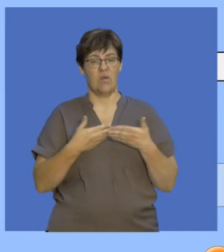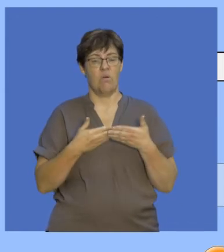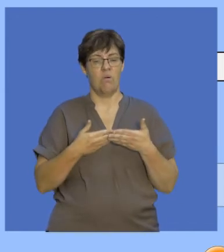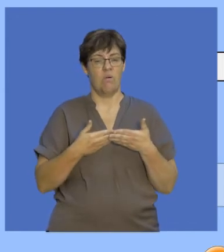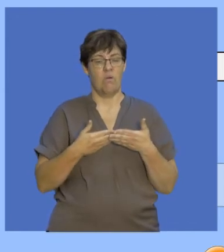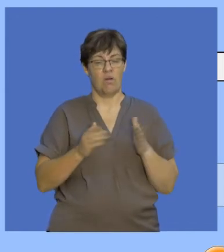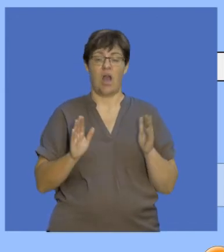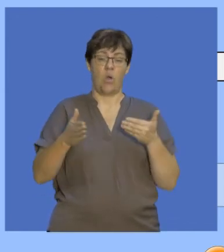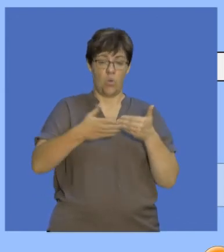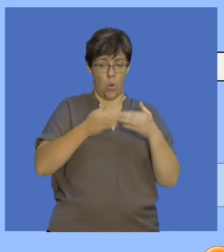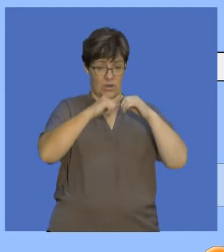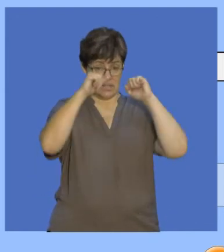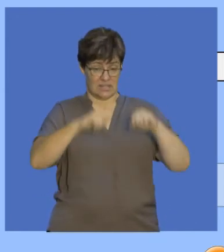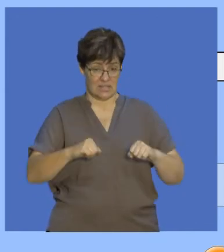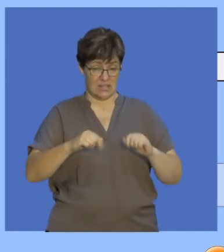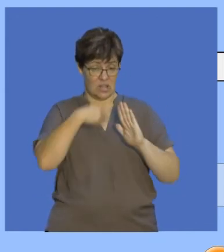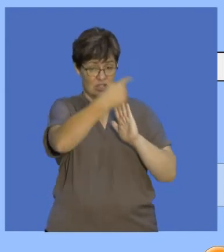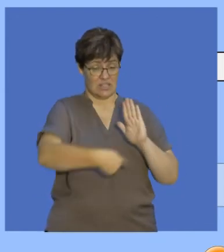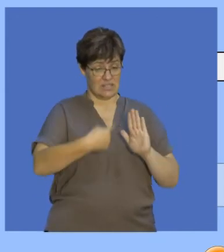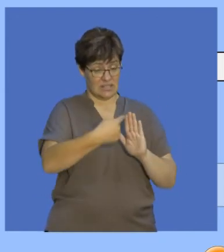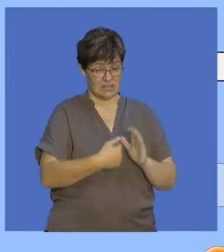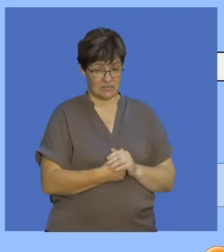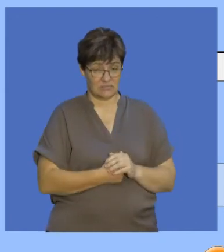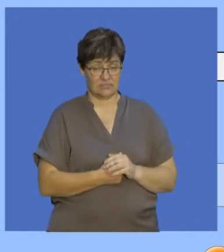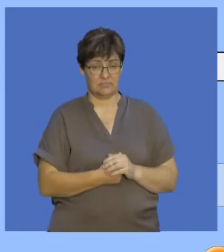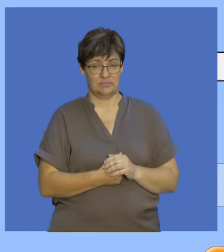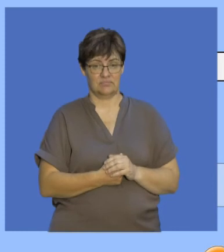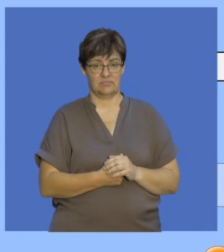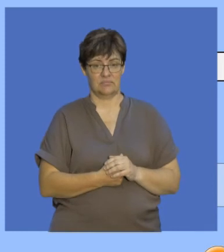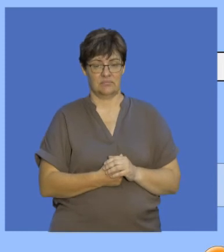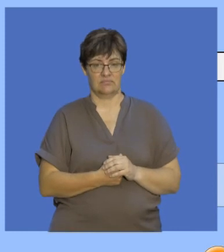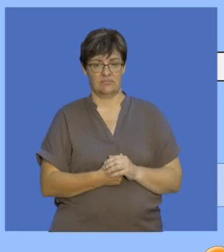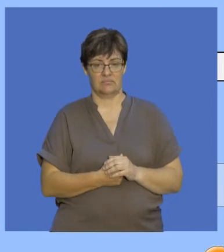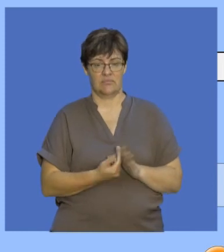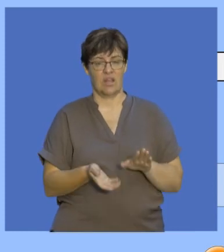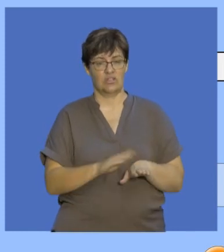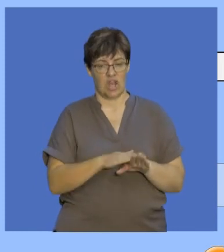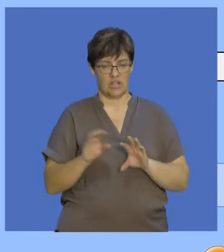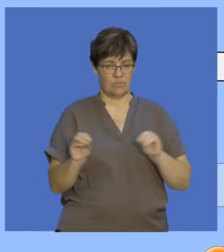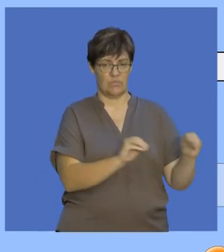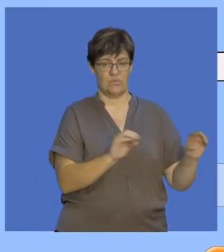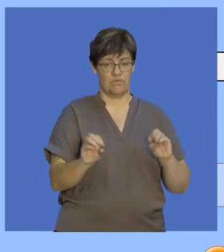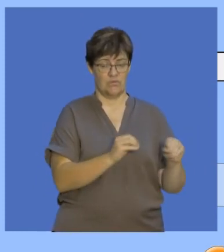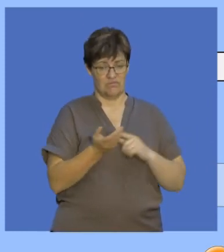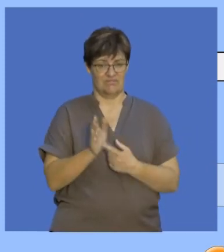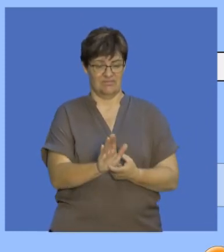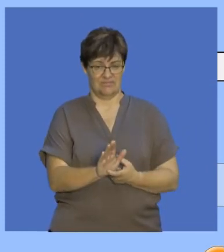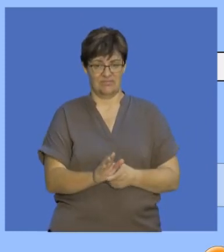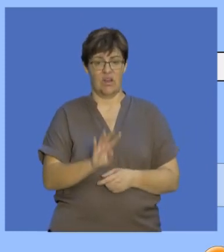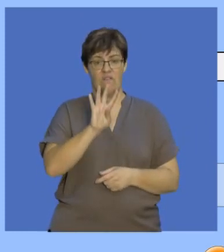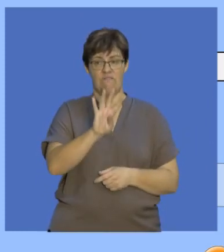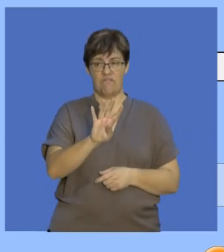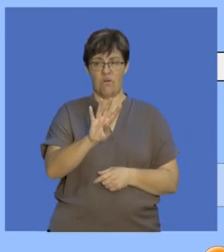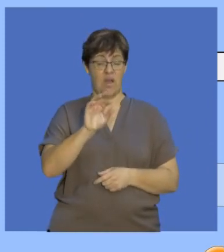It's a closed circuit, okay? If the circuit is complete, let's show the charge is moving. There we